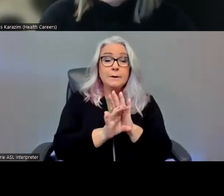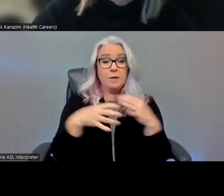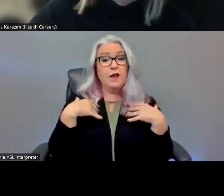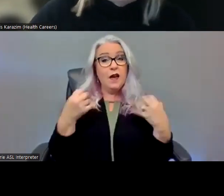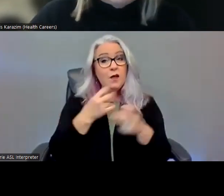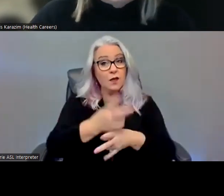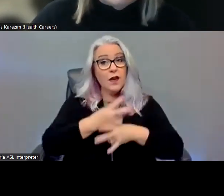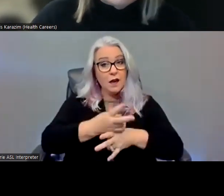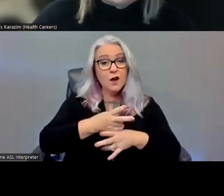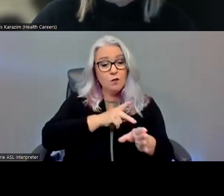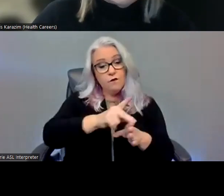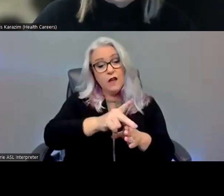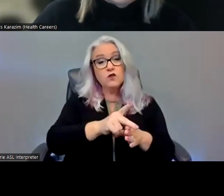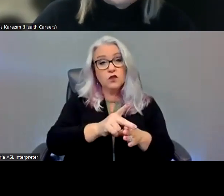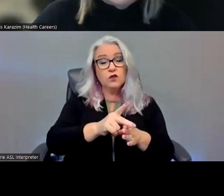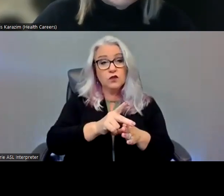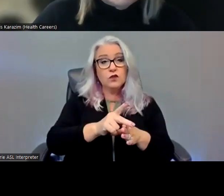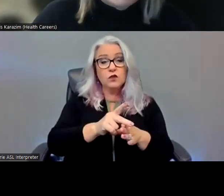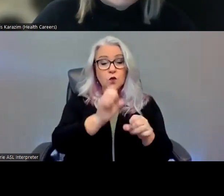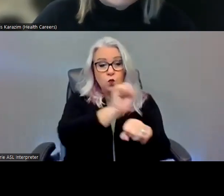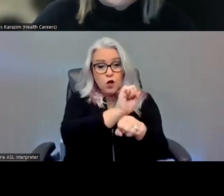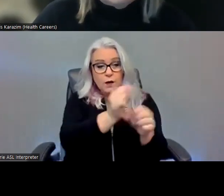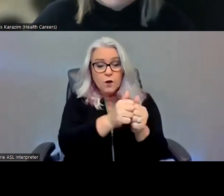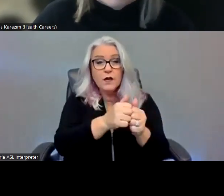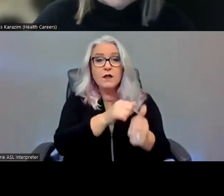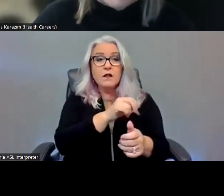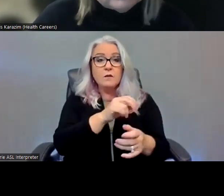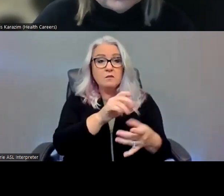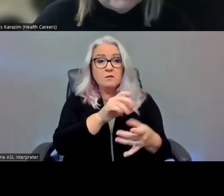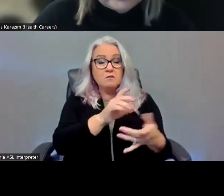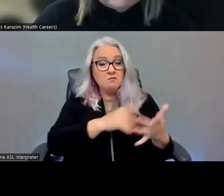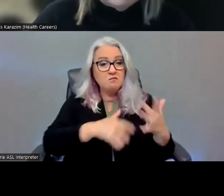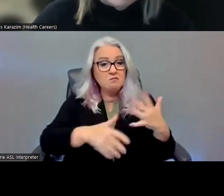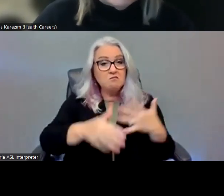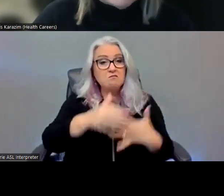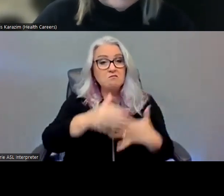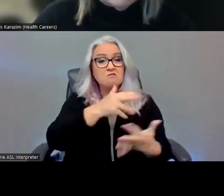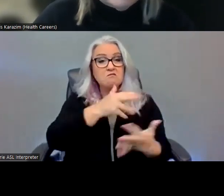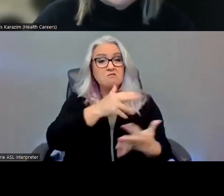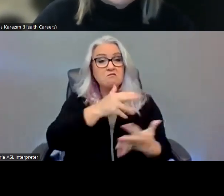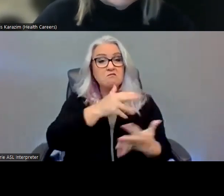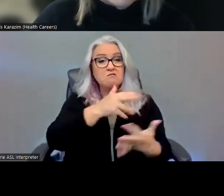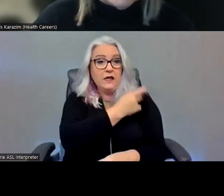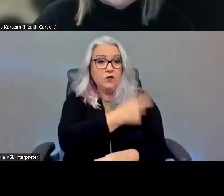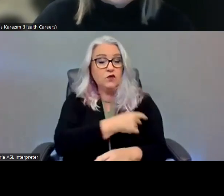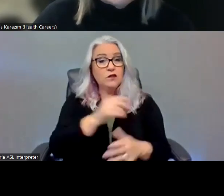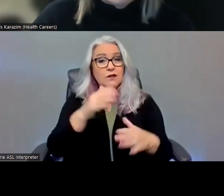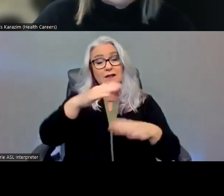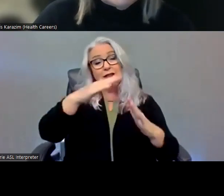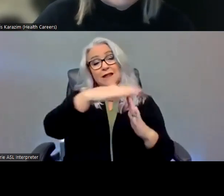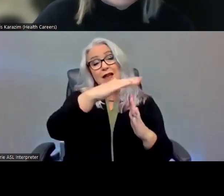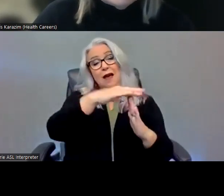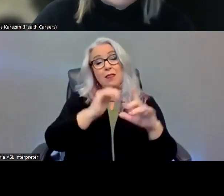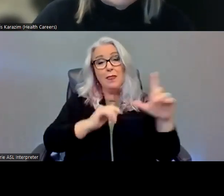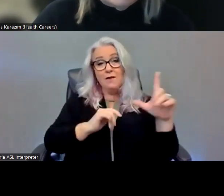patients. Up in the far left-hand corner, it appears to me that those are either nurses